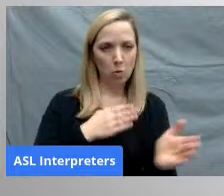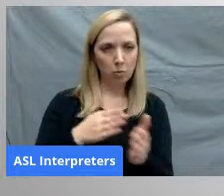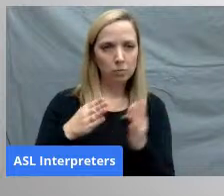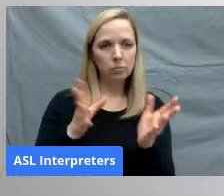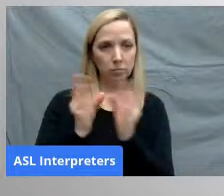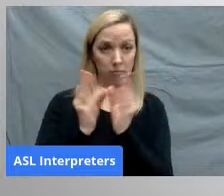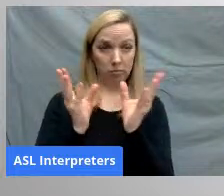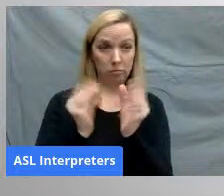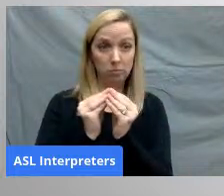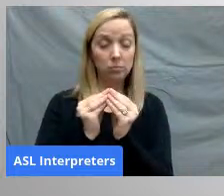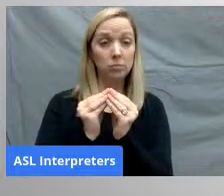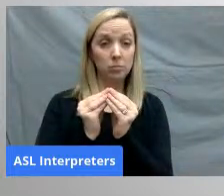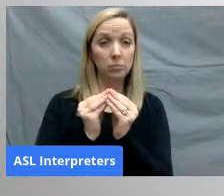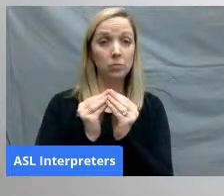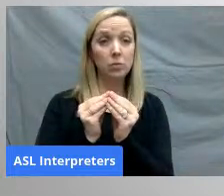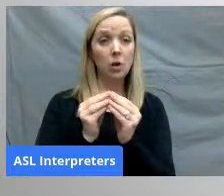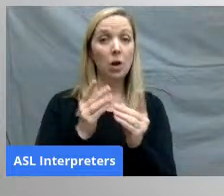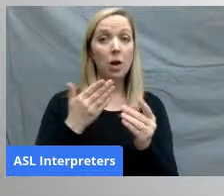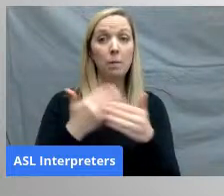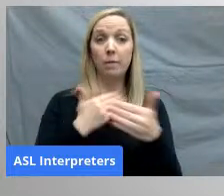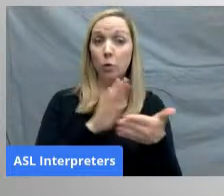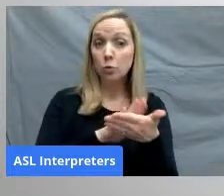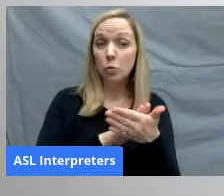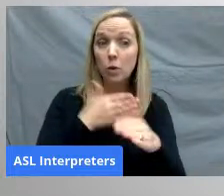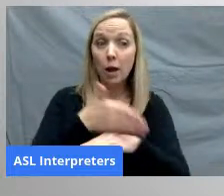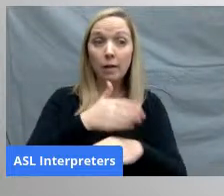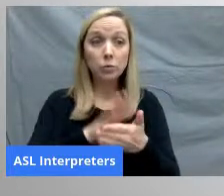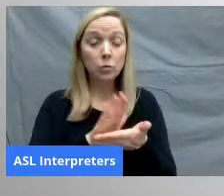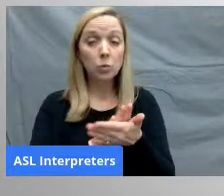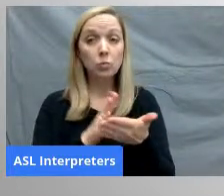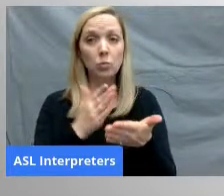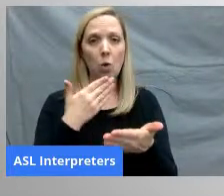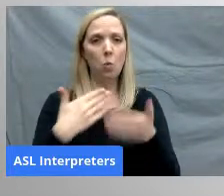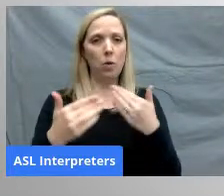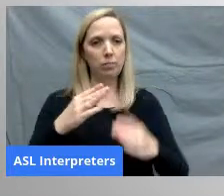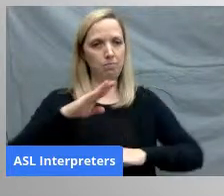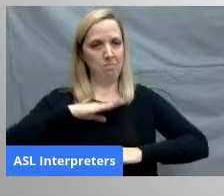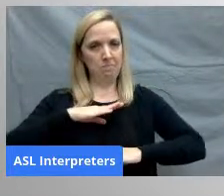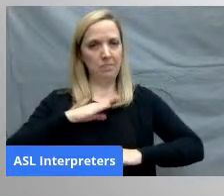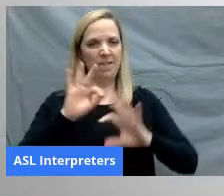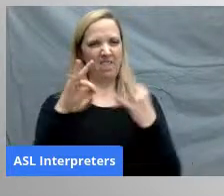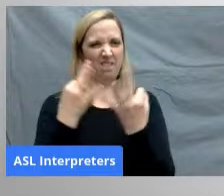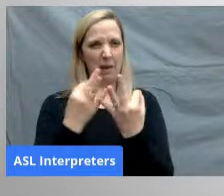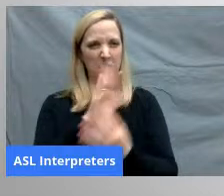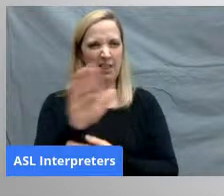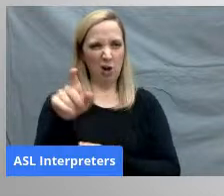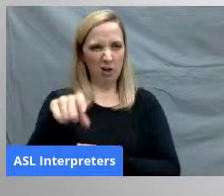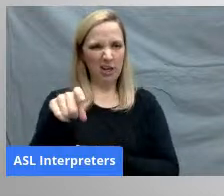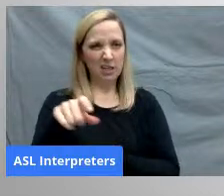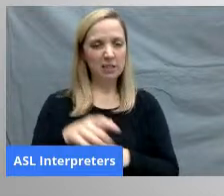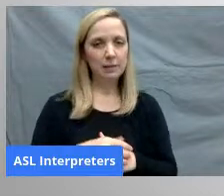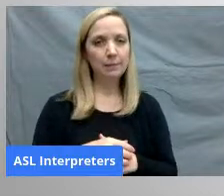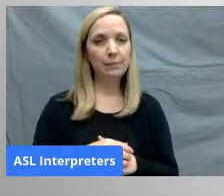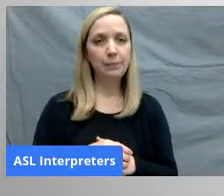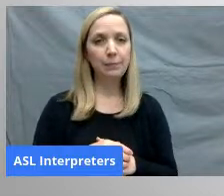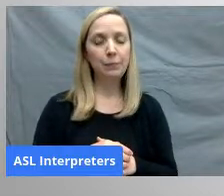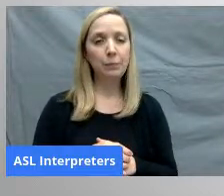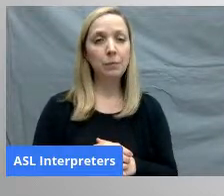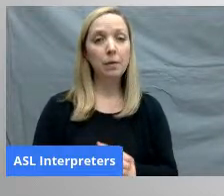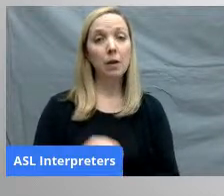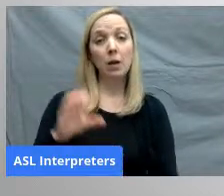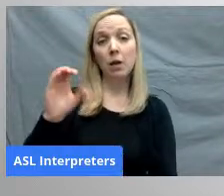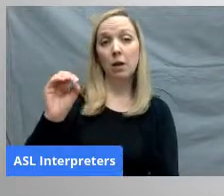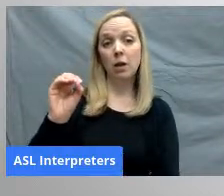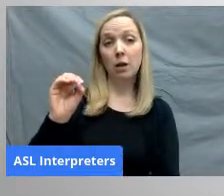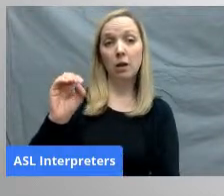school, whatever meets their needs and meets the needs of their families. On October